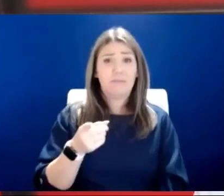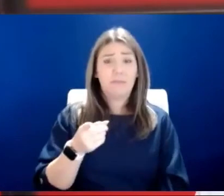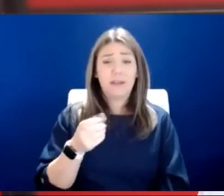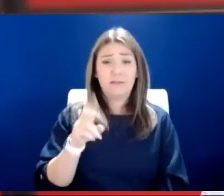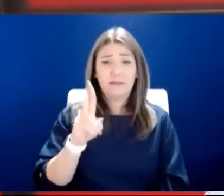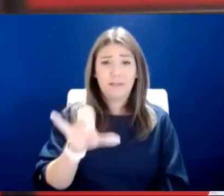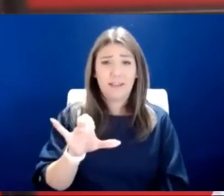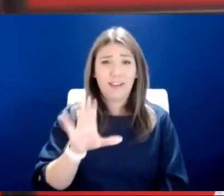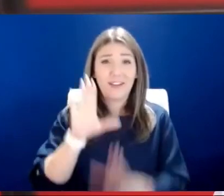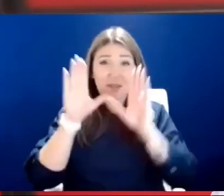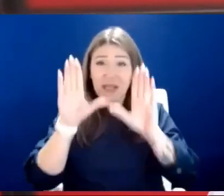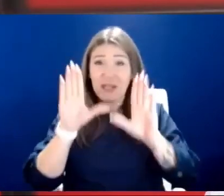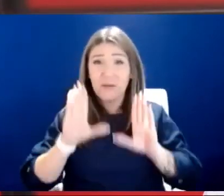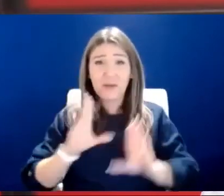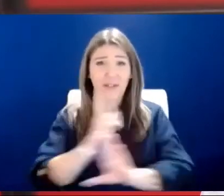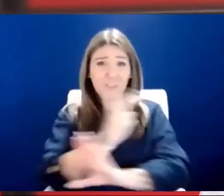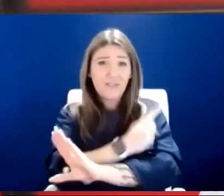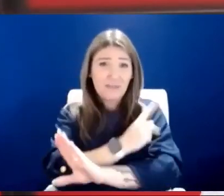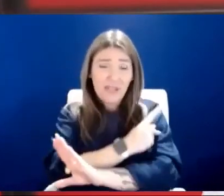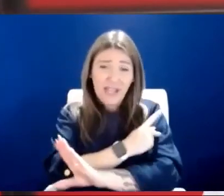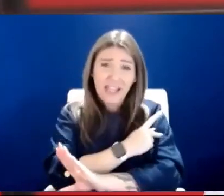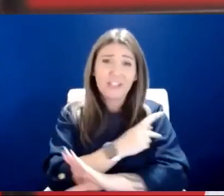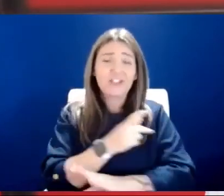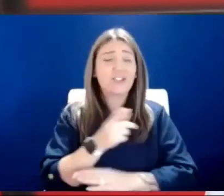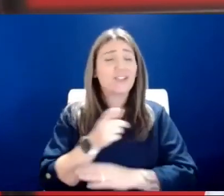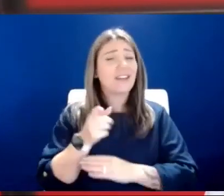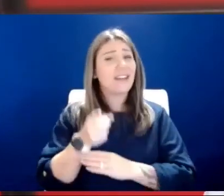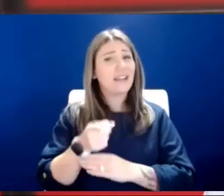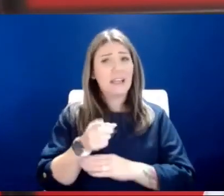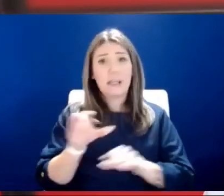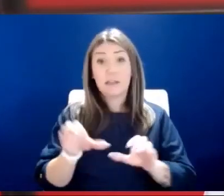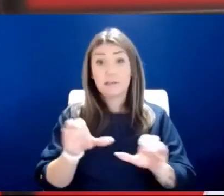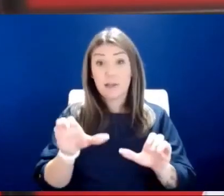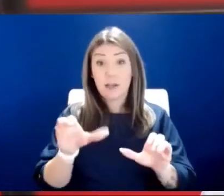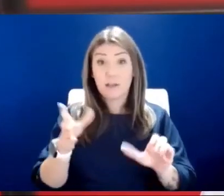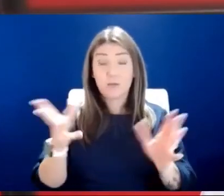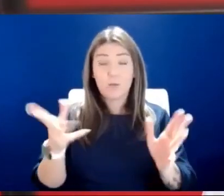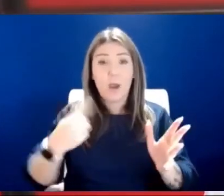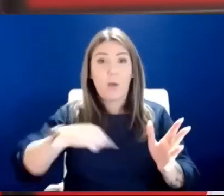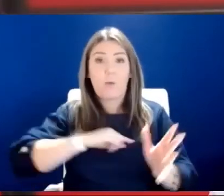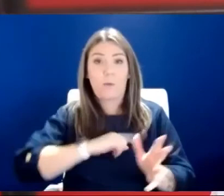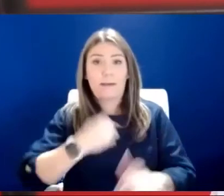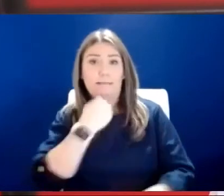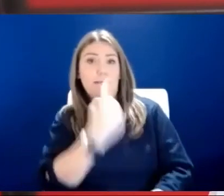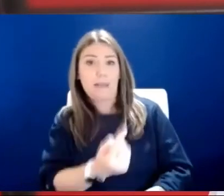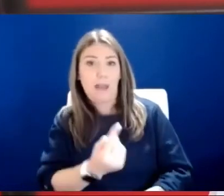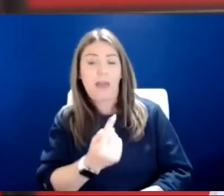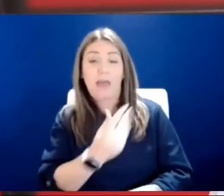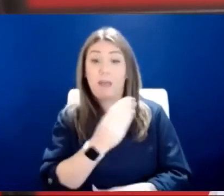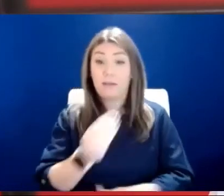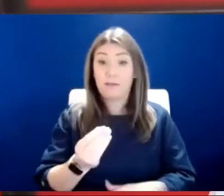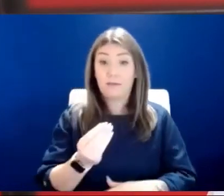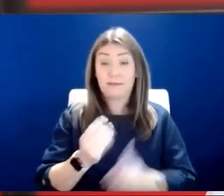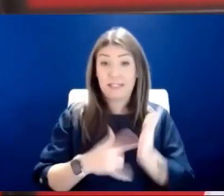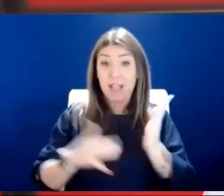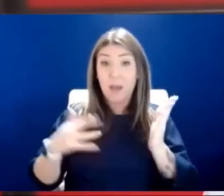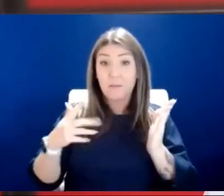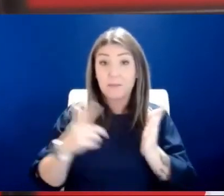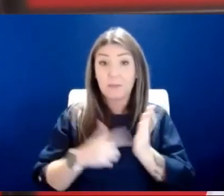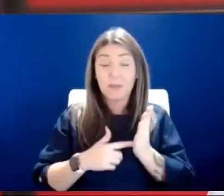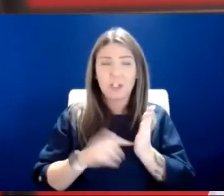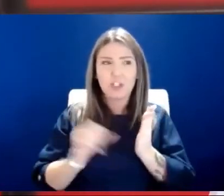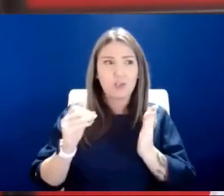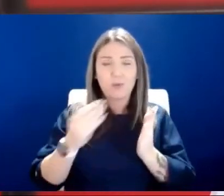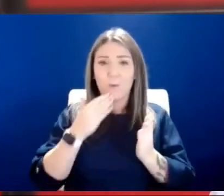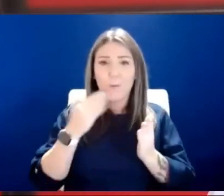wonderful patient. He does what we tell him, and in fact he sometimes does it so well